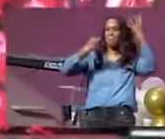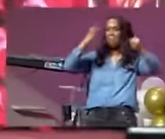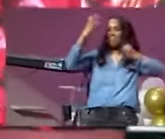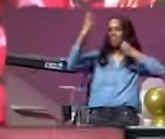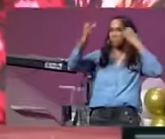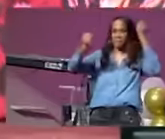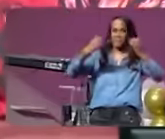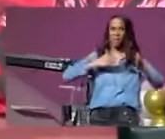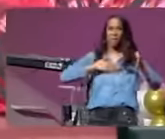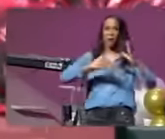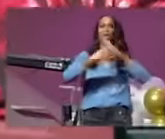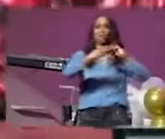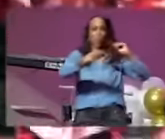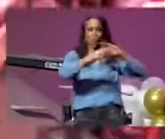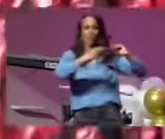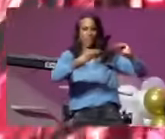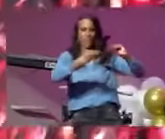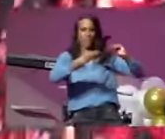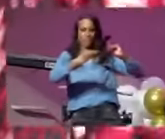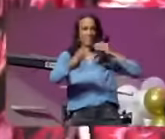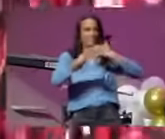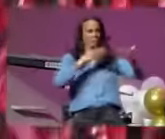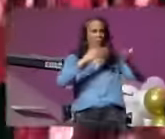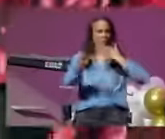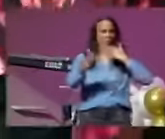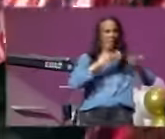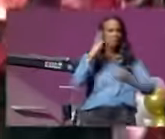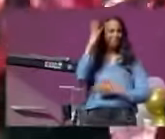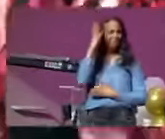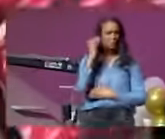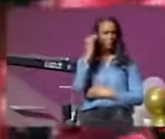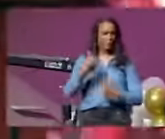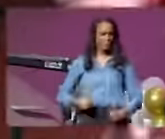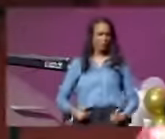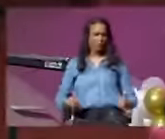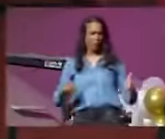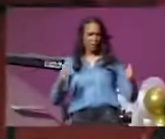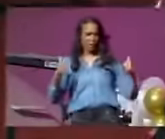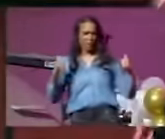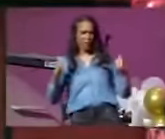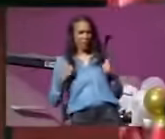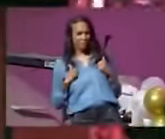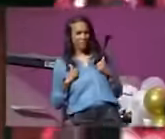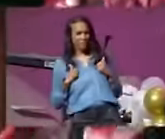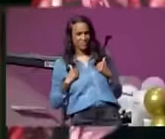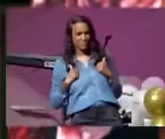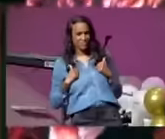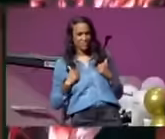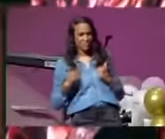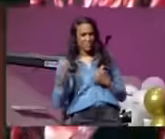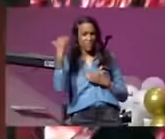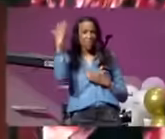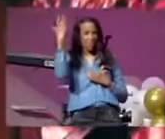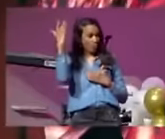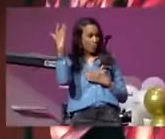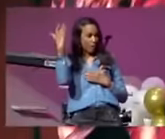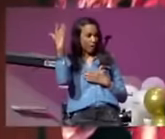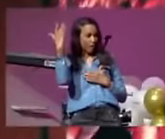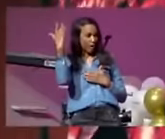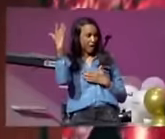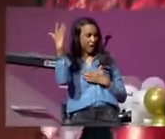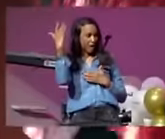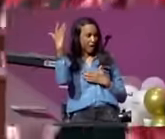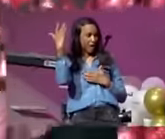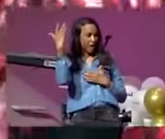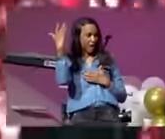This is my testimony in all that I go through. Somebody said,